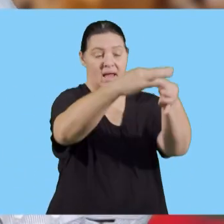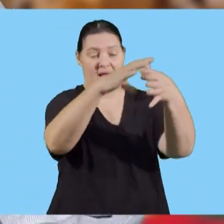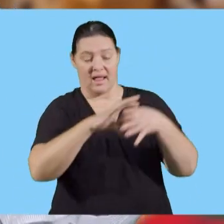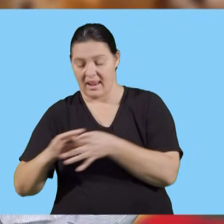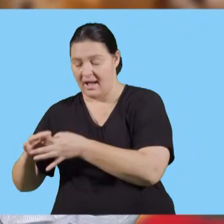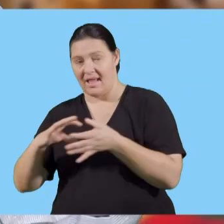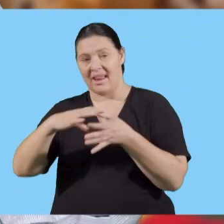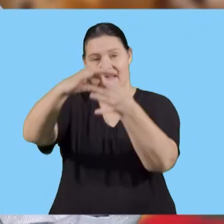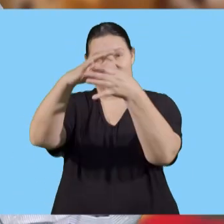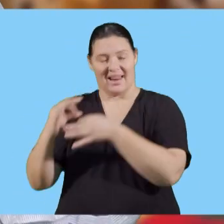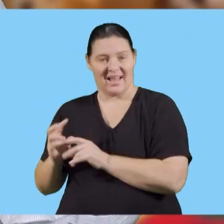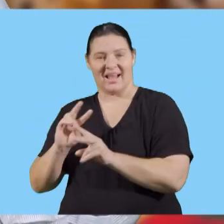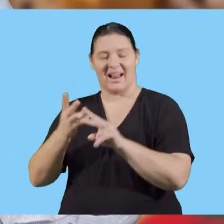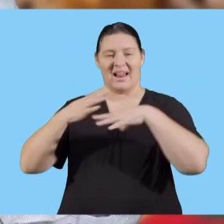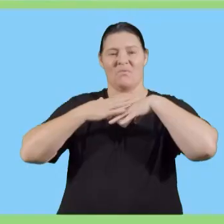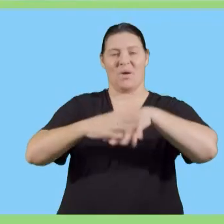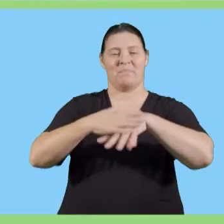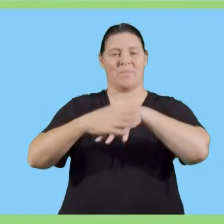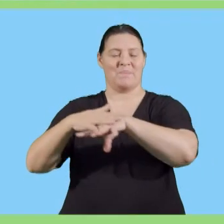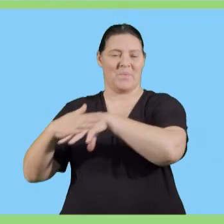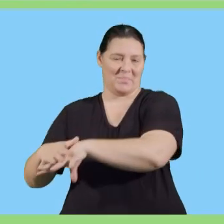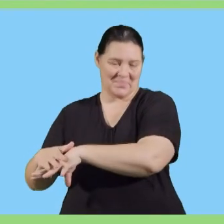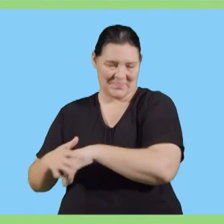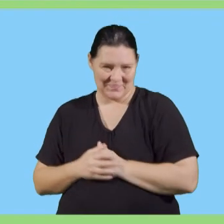food chain to the next.